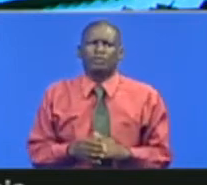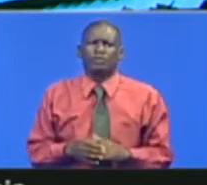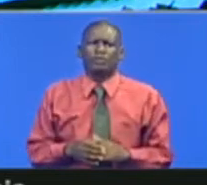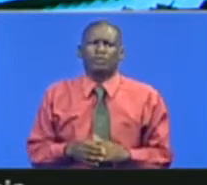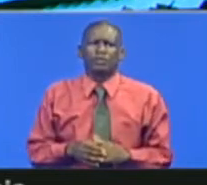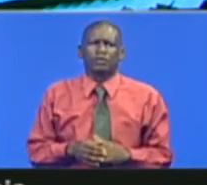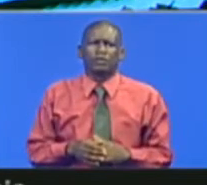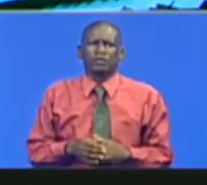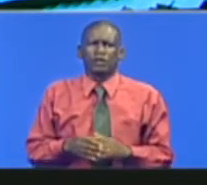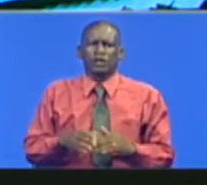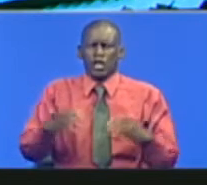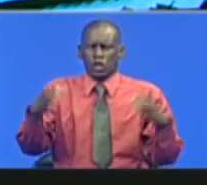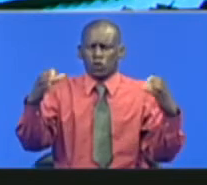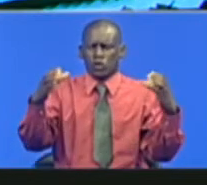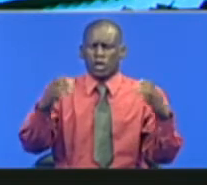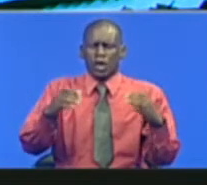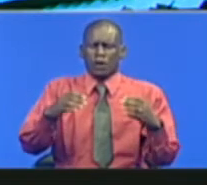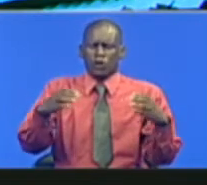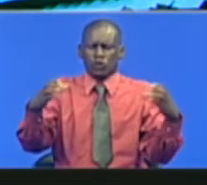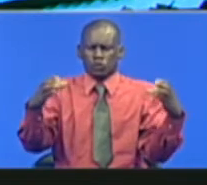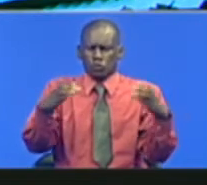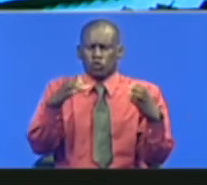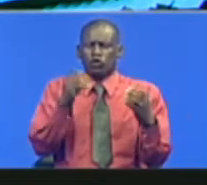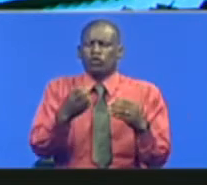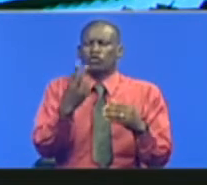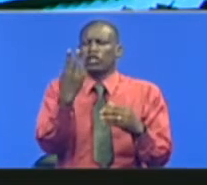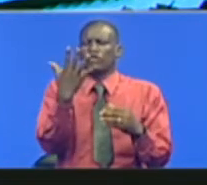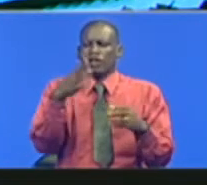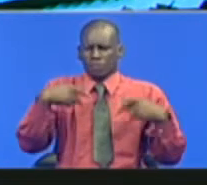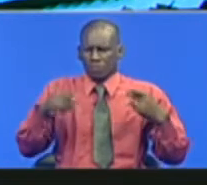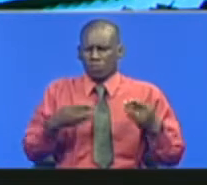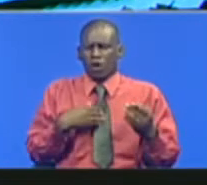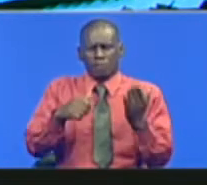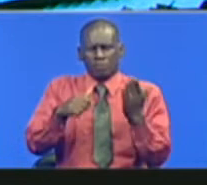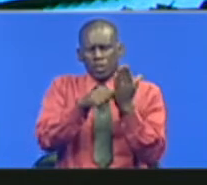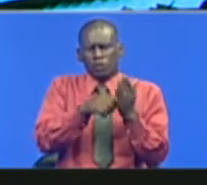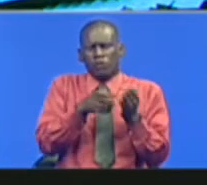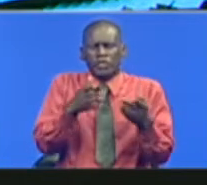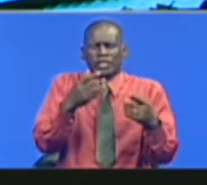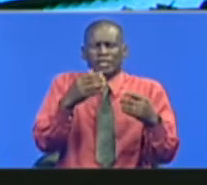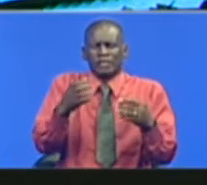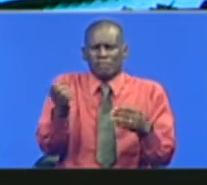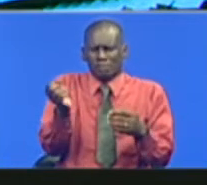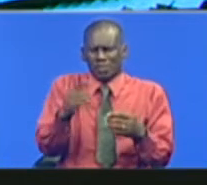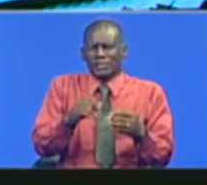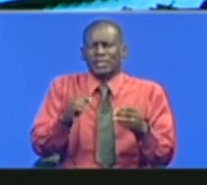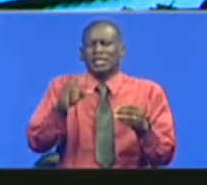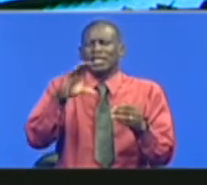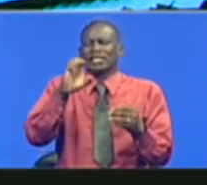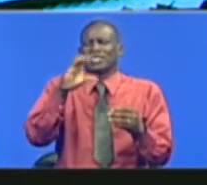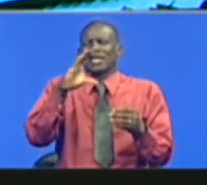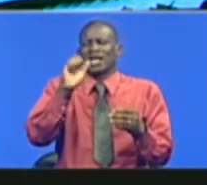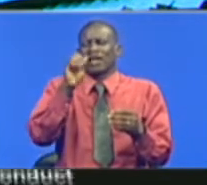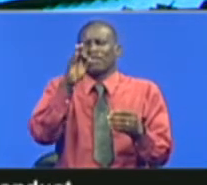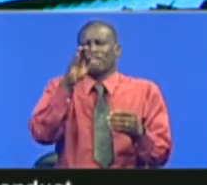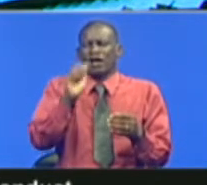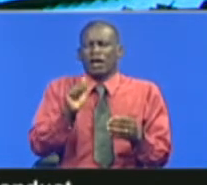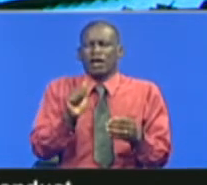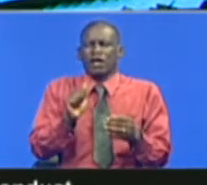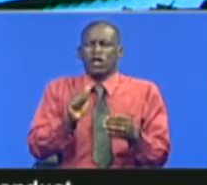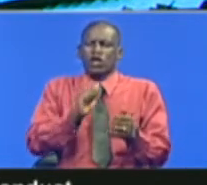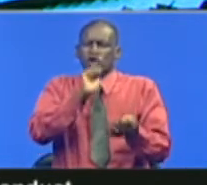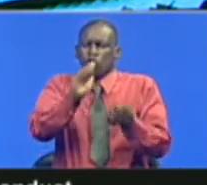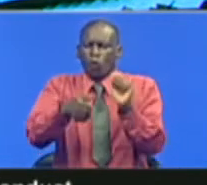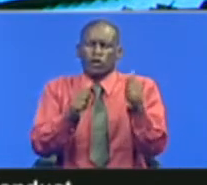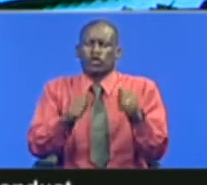A provisional squad of 25 players has been named for this month's CECAFA Senior Challenge Cup that will be held in Kenya later next month.